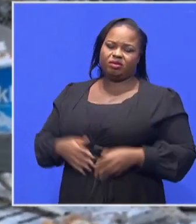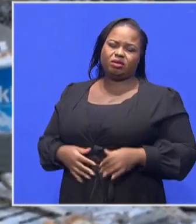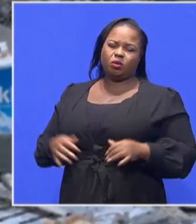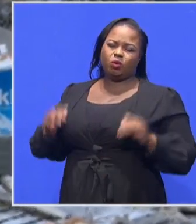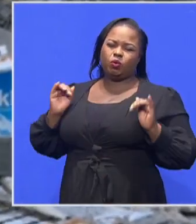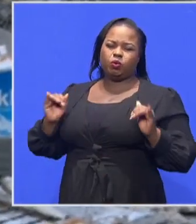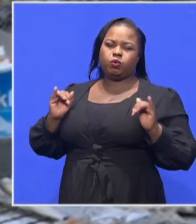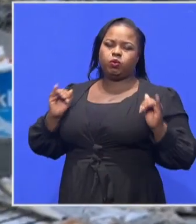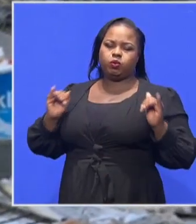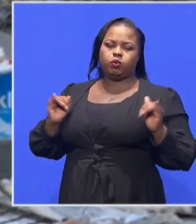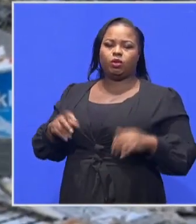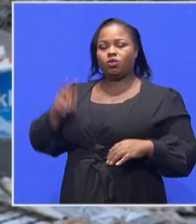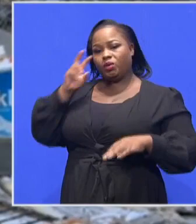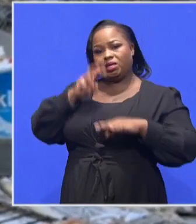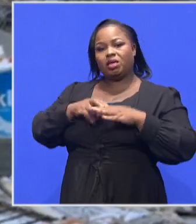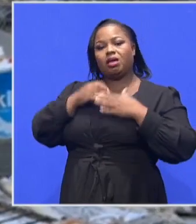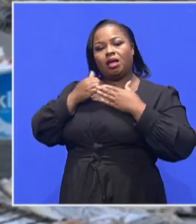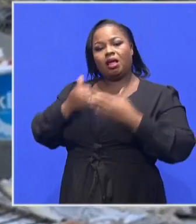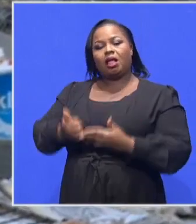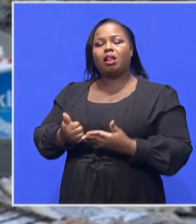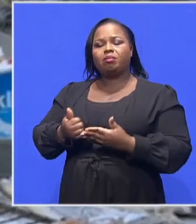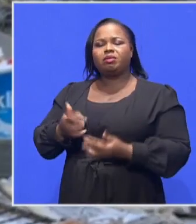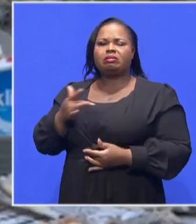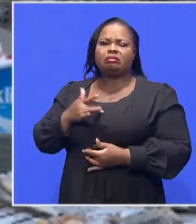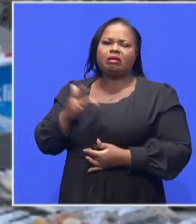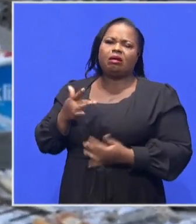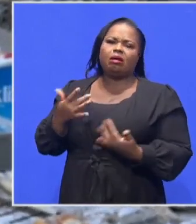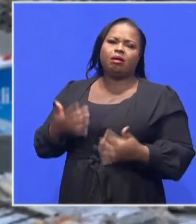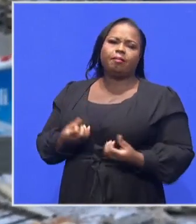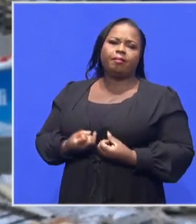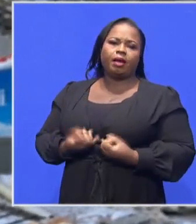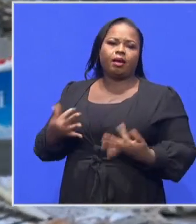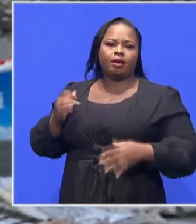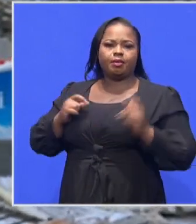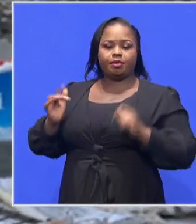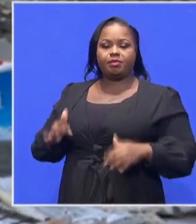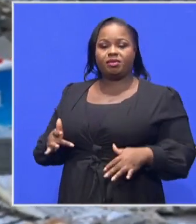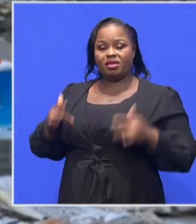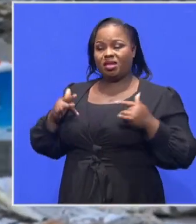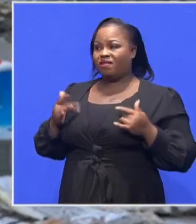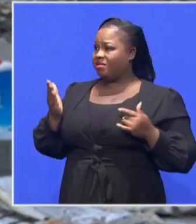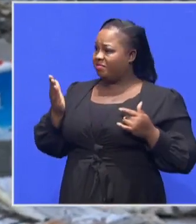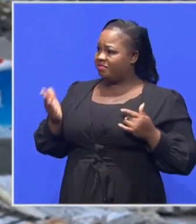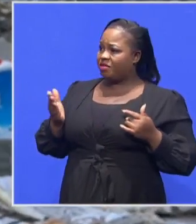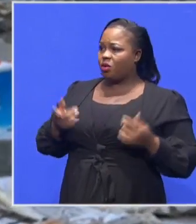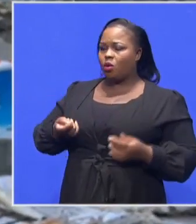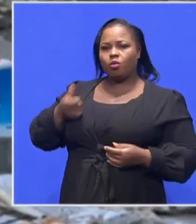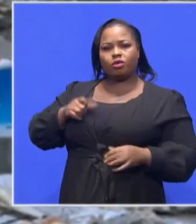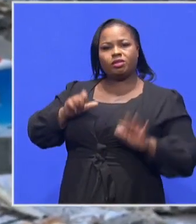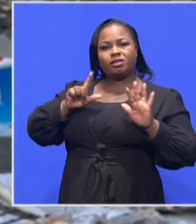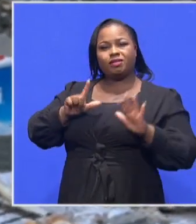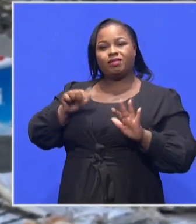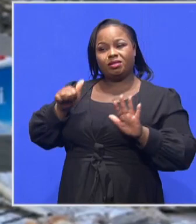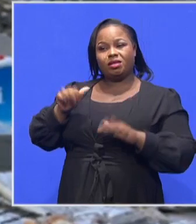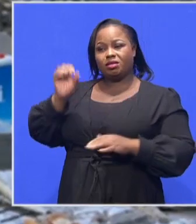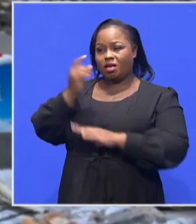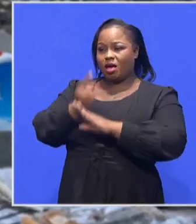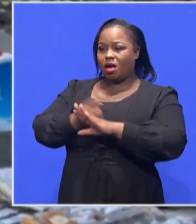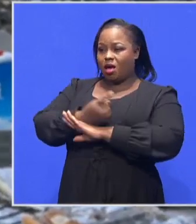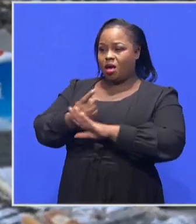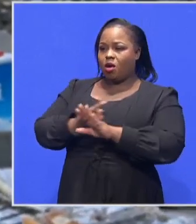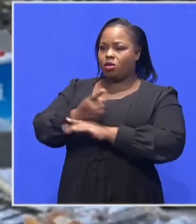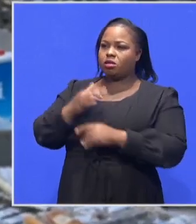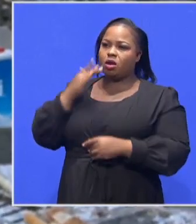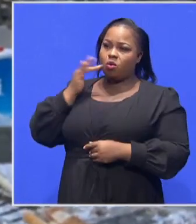major humanitarian disaster touching so many people's lives. It has been around 76 hours now since the first of